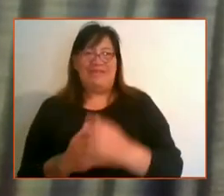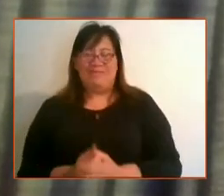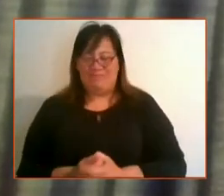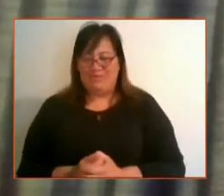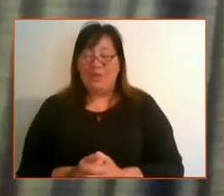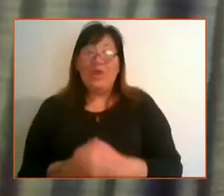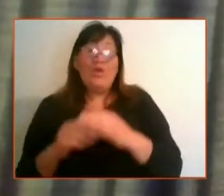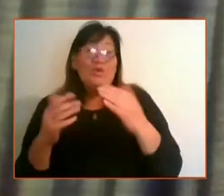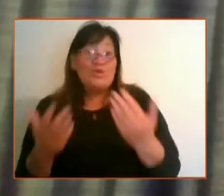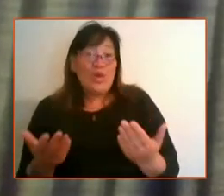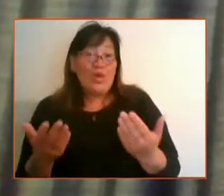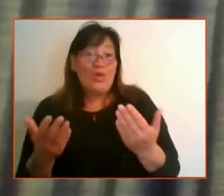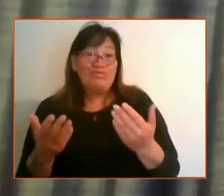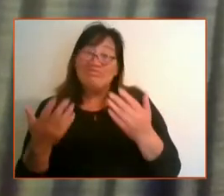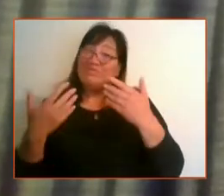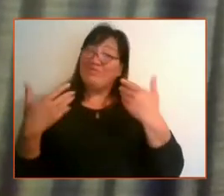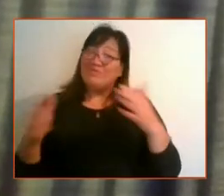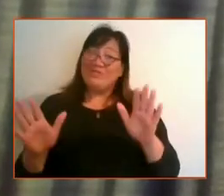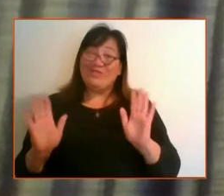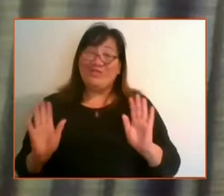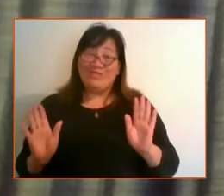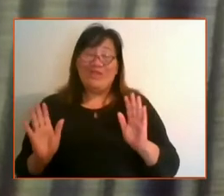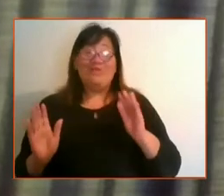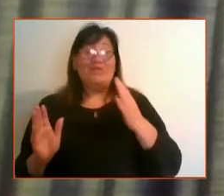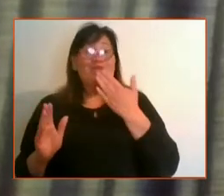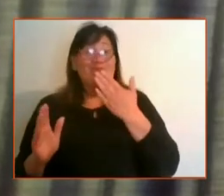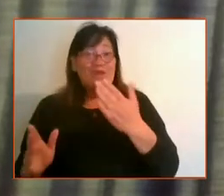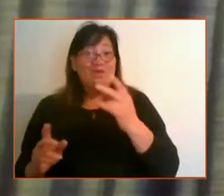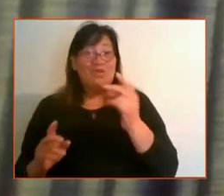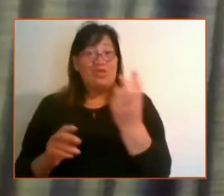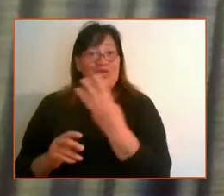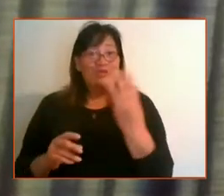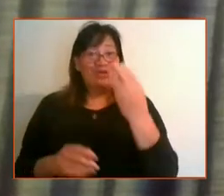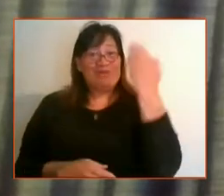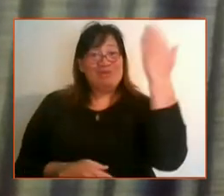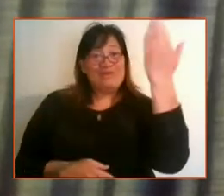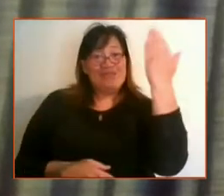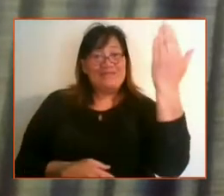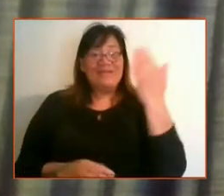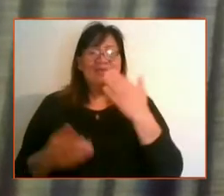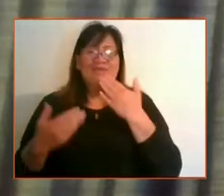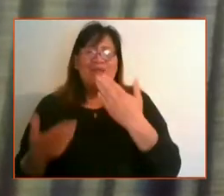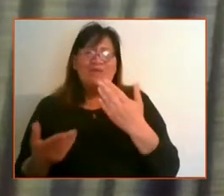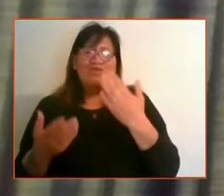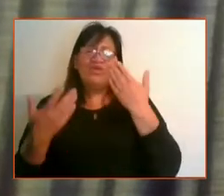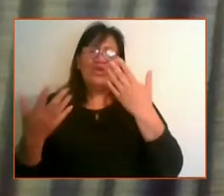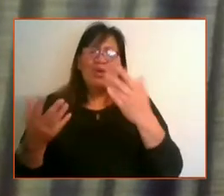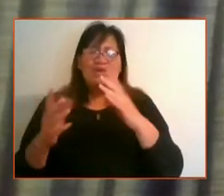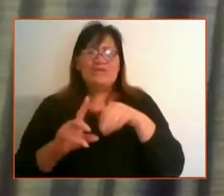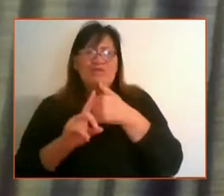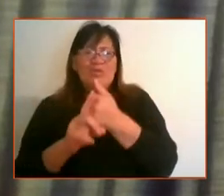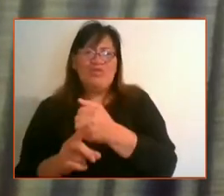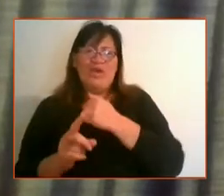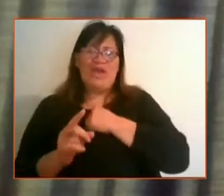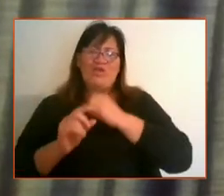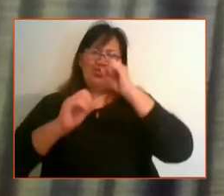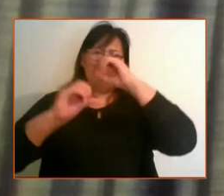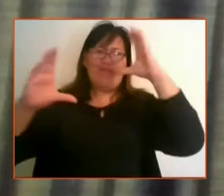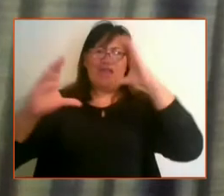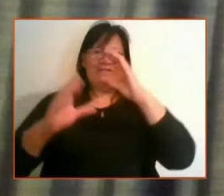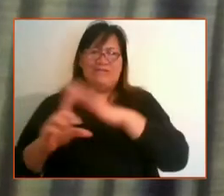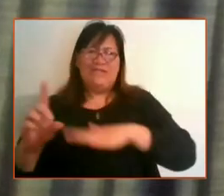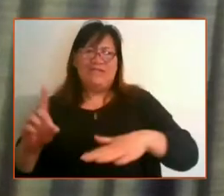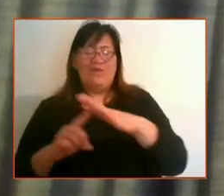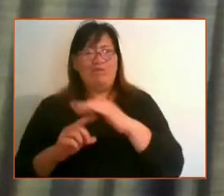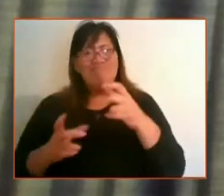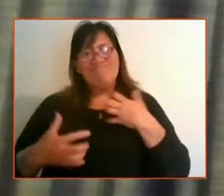Therefore, without further ado, to our speakers, thank you once again for showing your support for the creative sector, and we look forward to hearing your vision